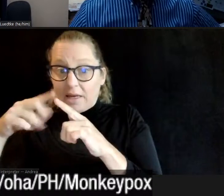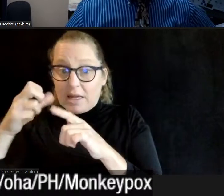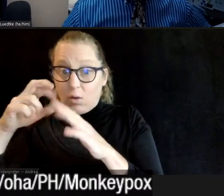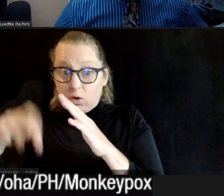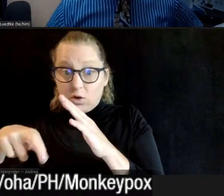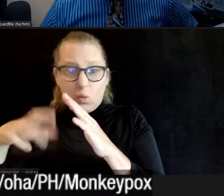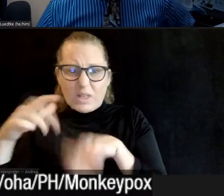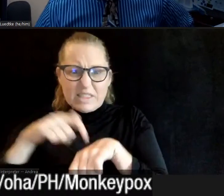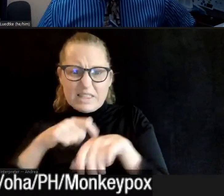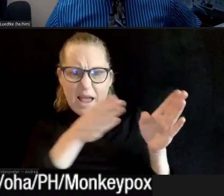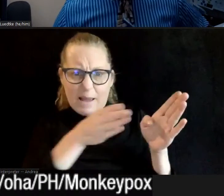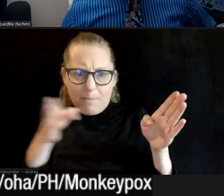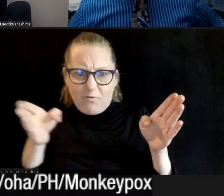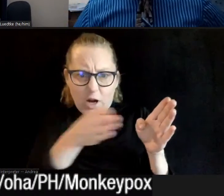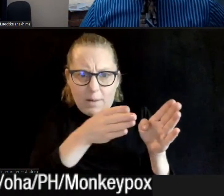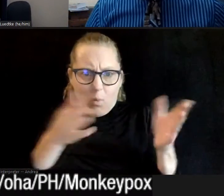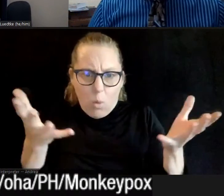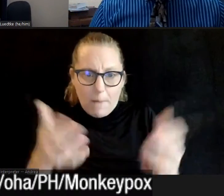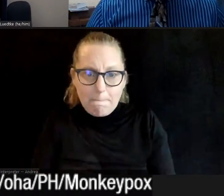time frame?